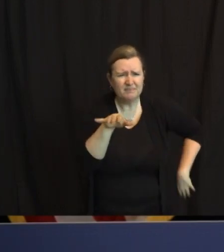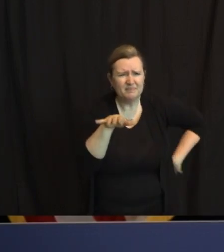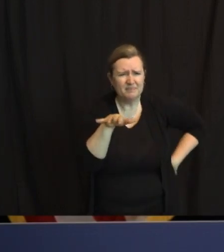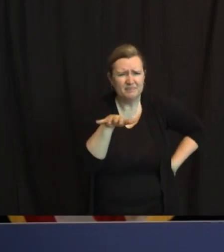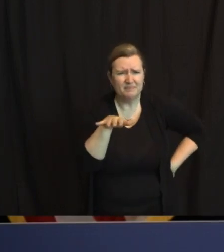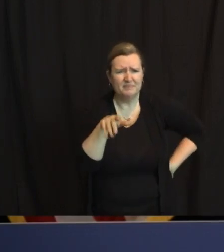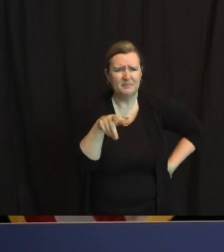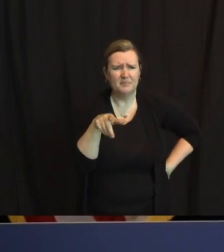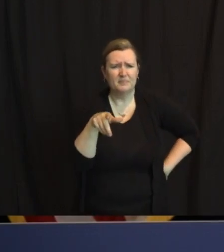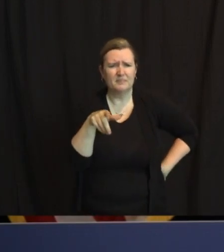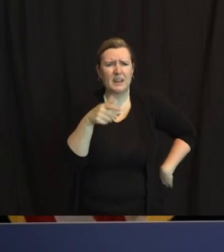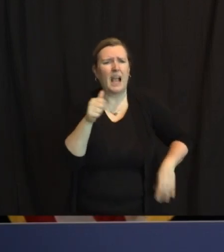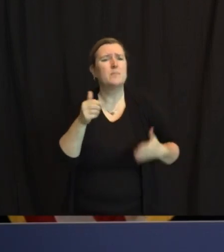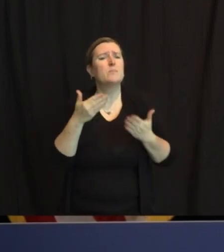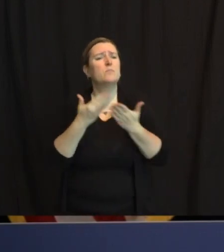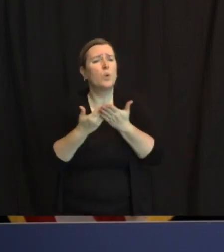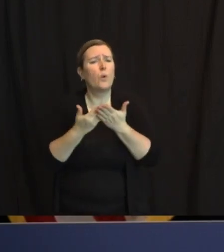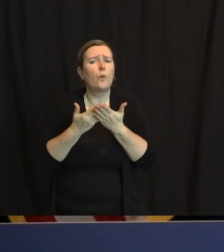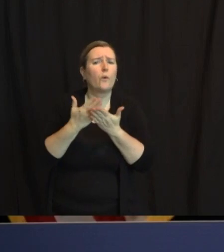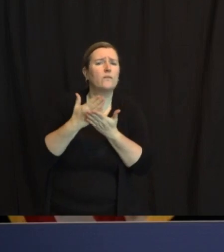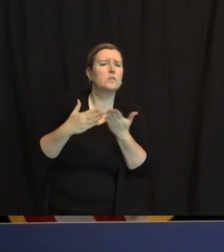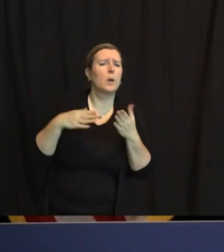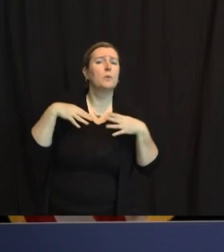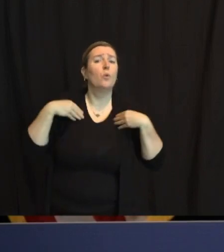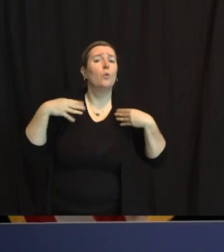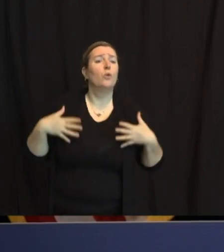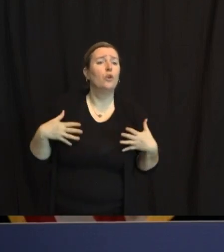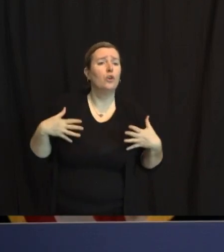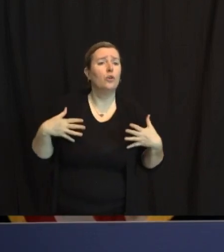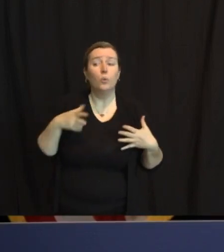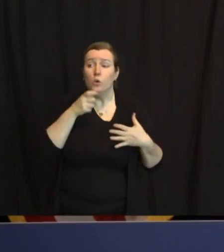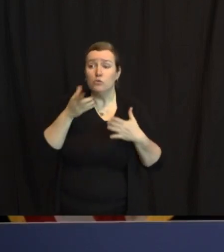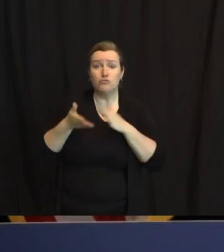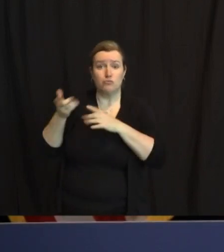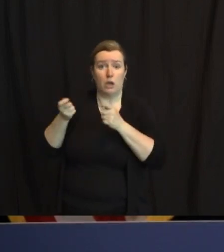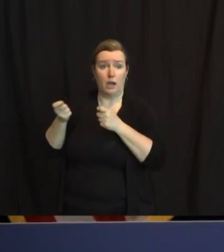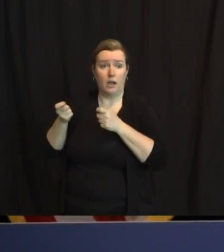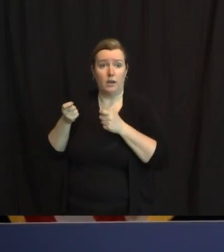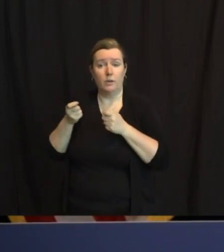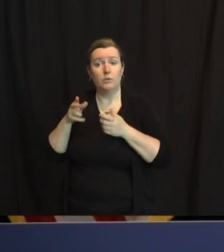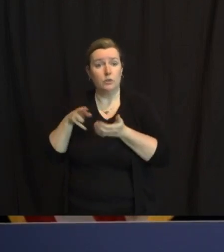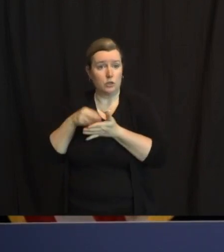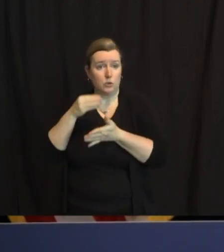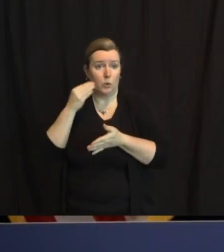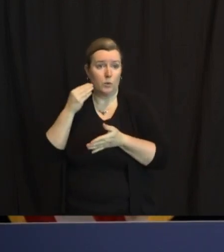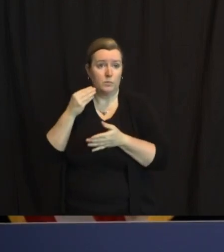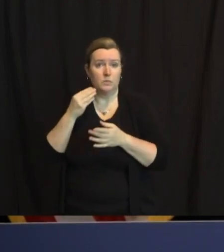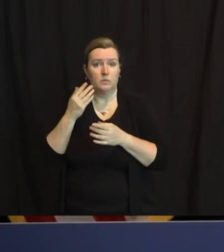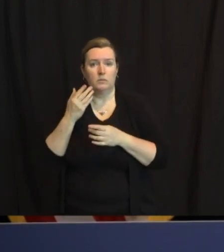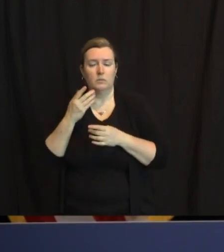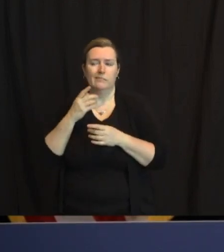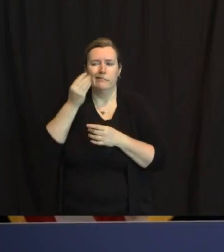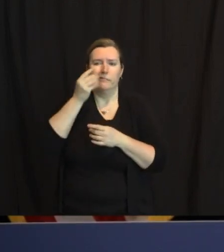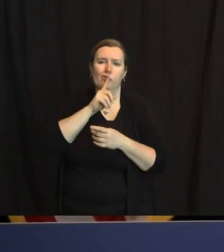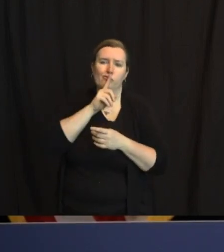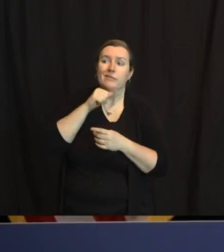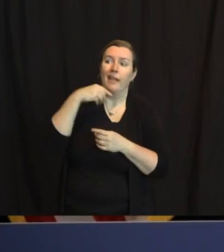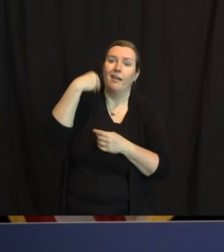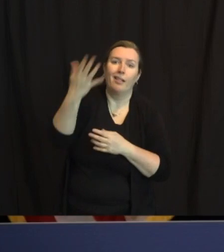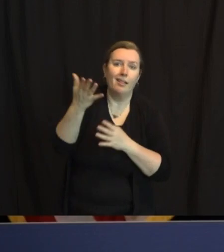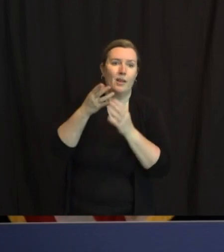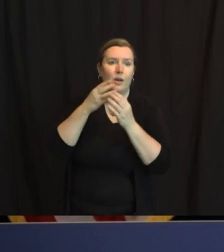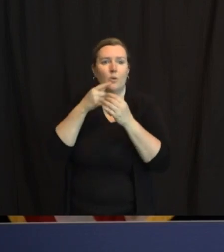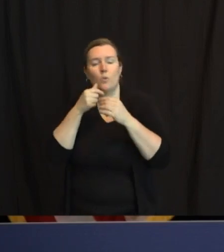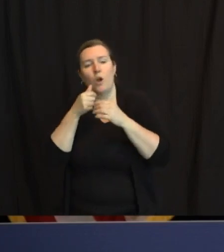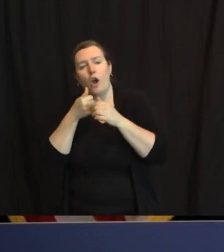some operators were deliberately underreporting cases or deaths, or at least failing to comply